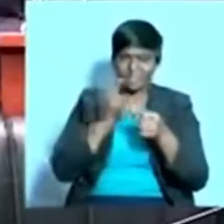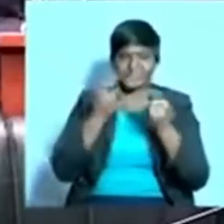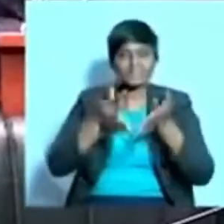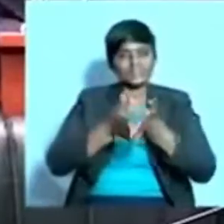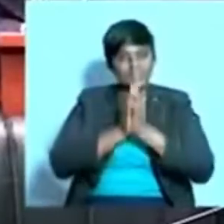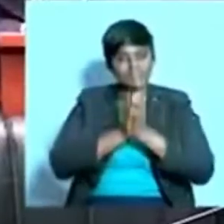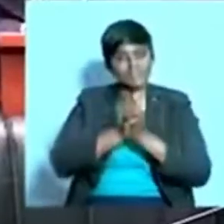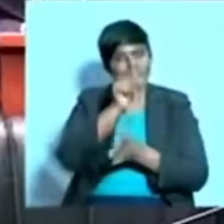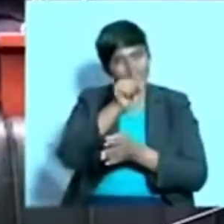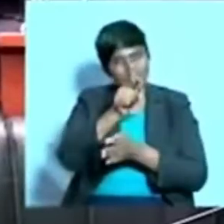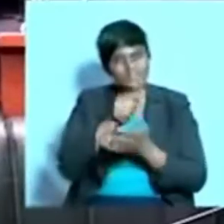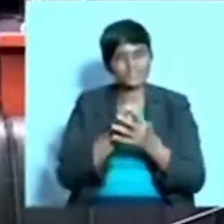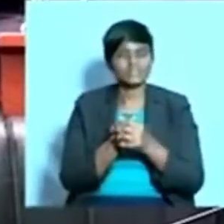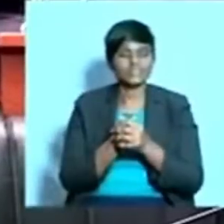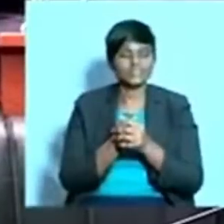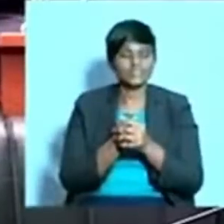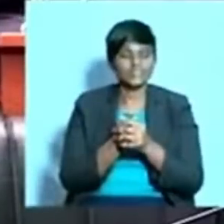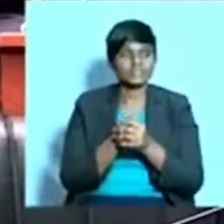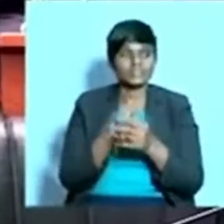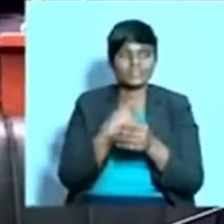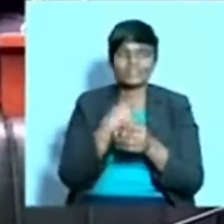him